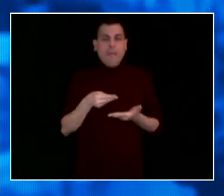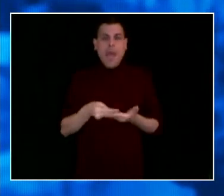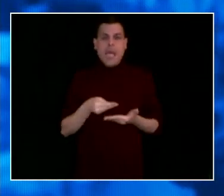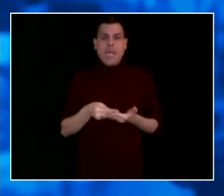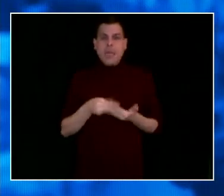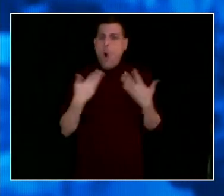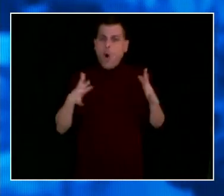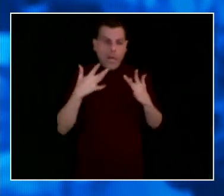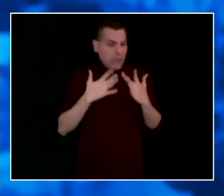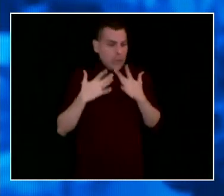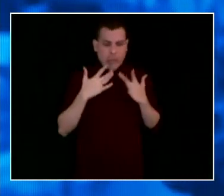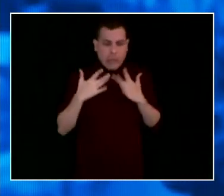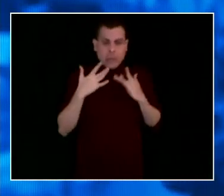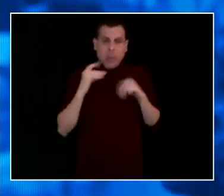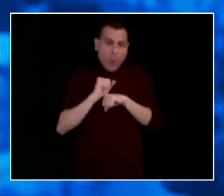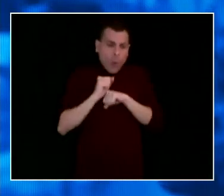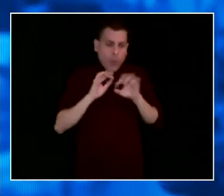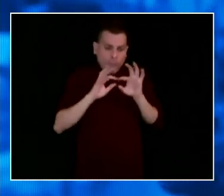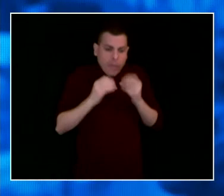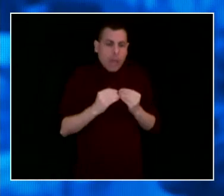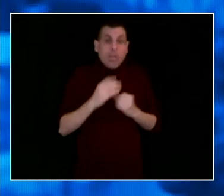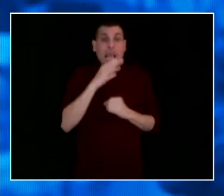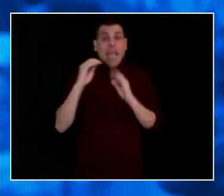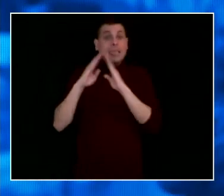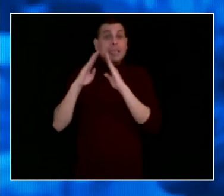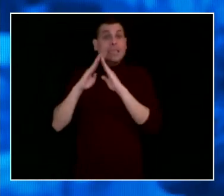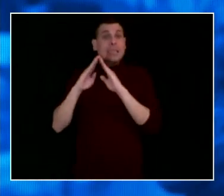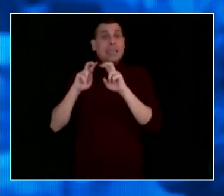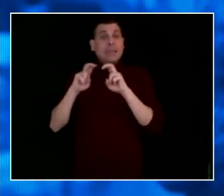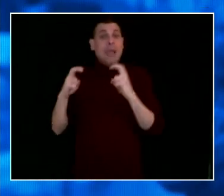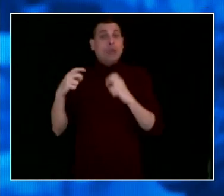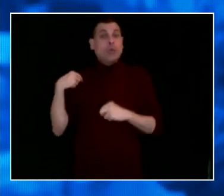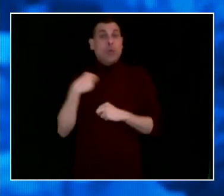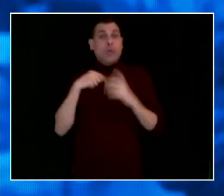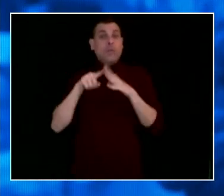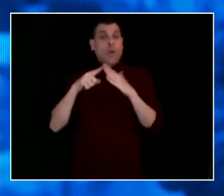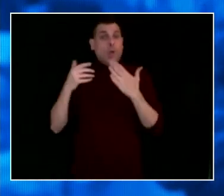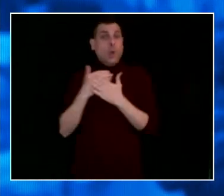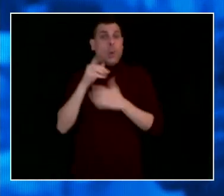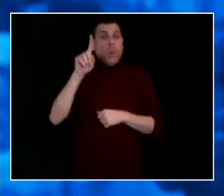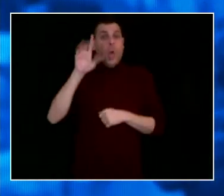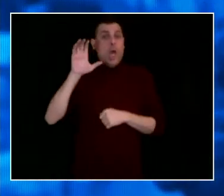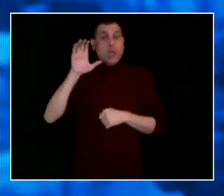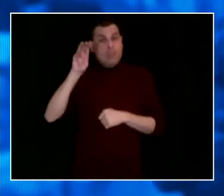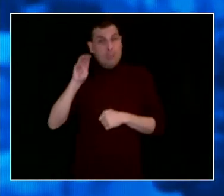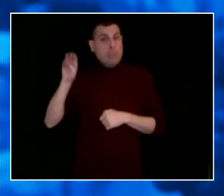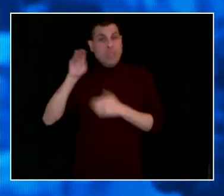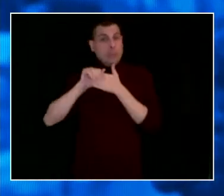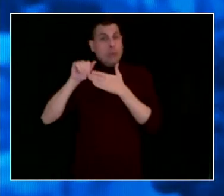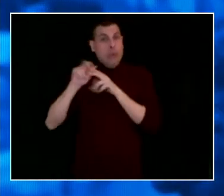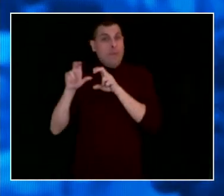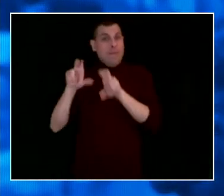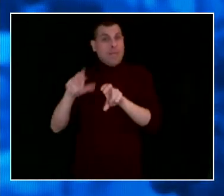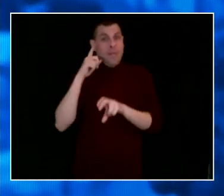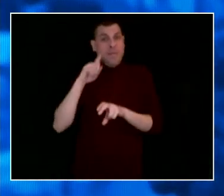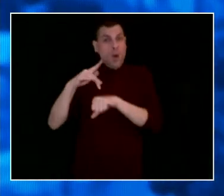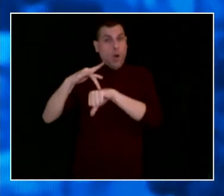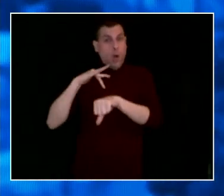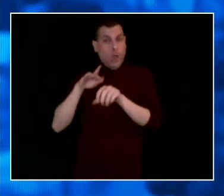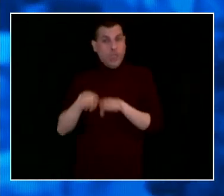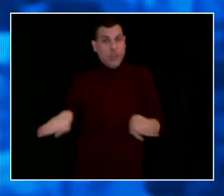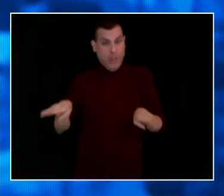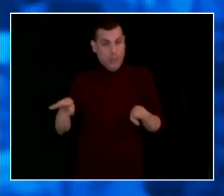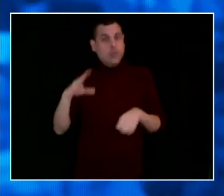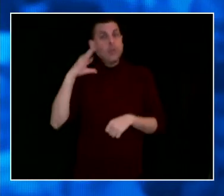also worked with the City Council to unveil a $100 million investment in our early childhood education